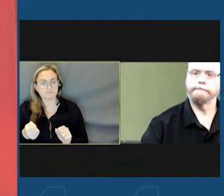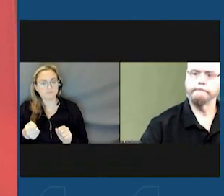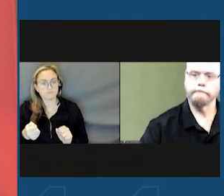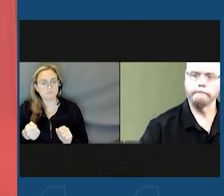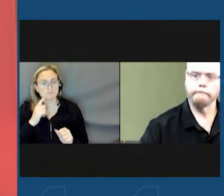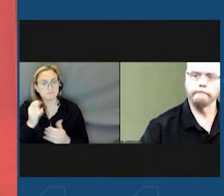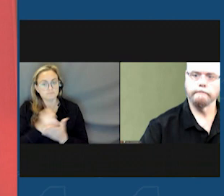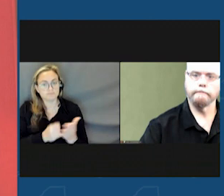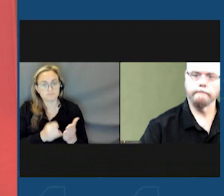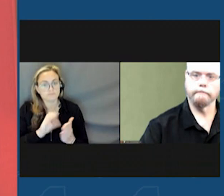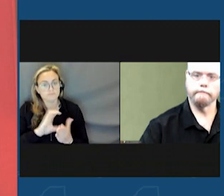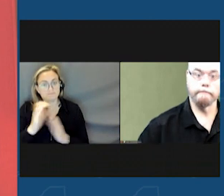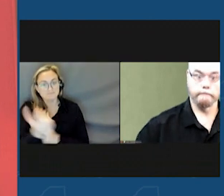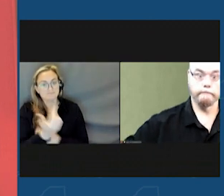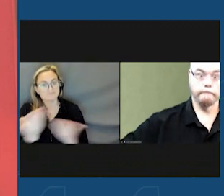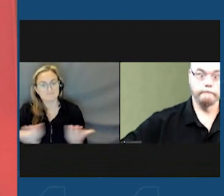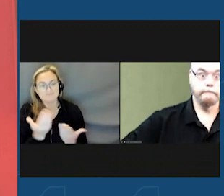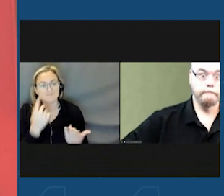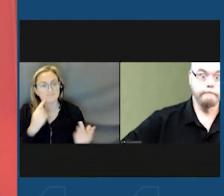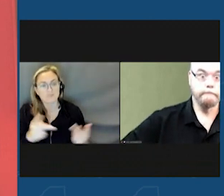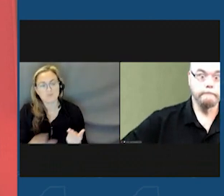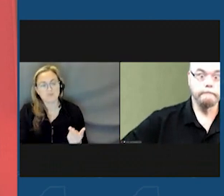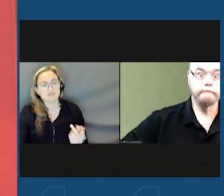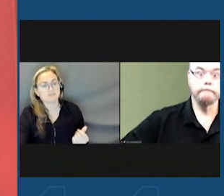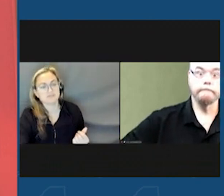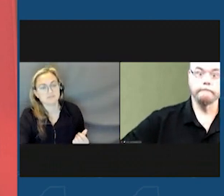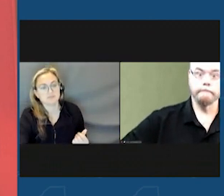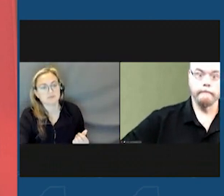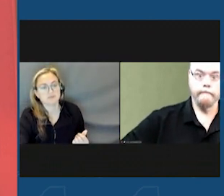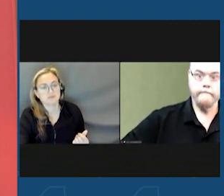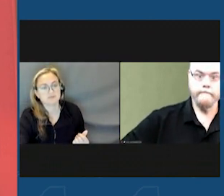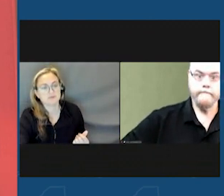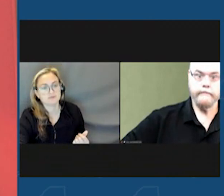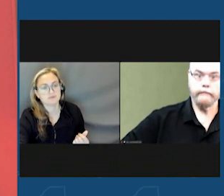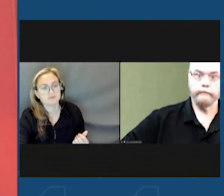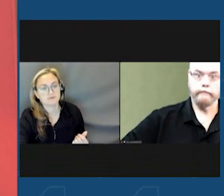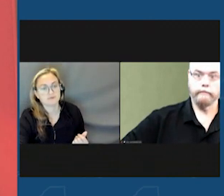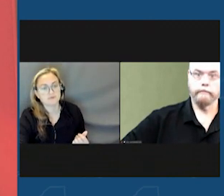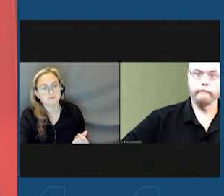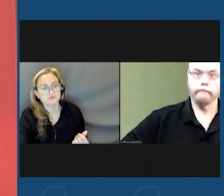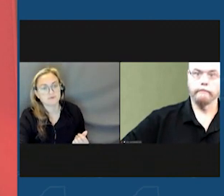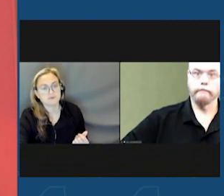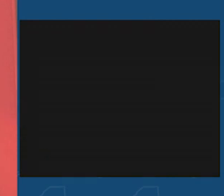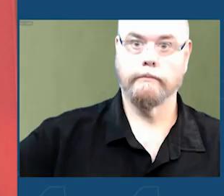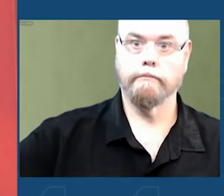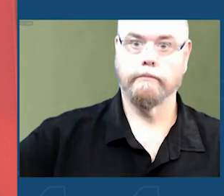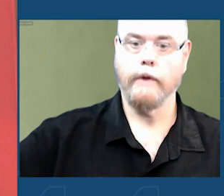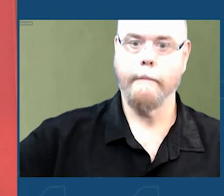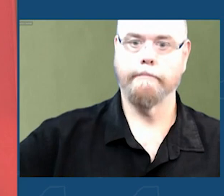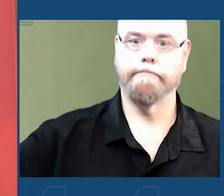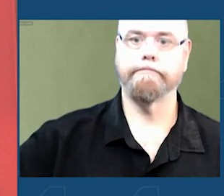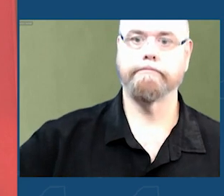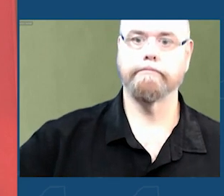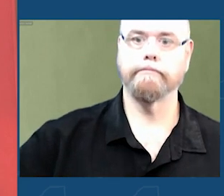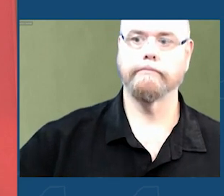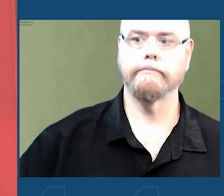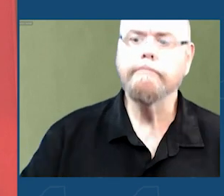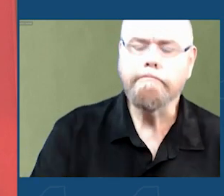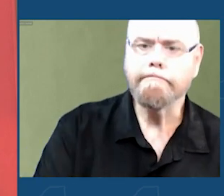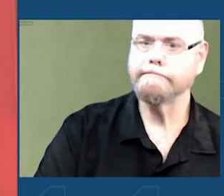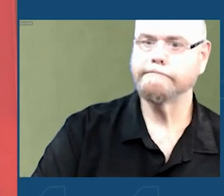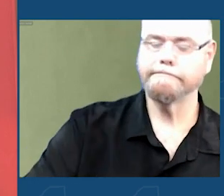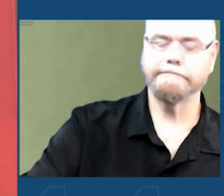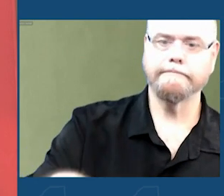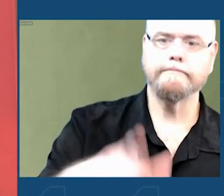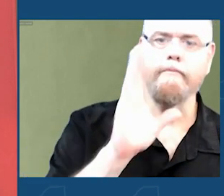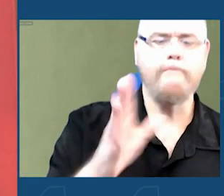This place here is going to you're going to receive an additional $7.5 million for the Storm King Art Center.